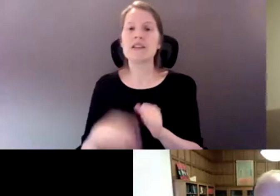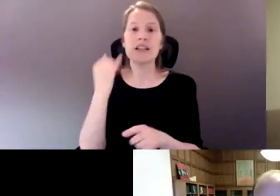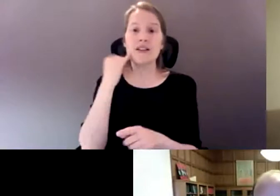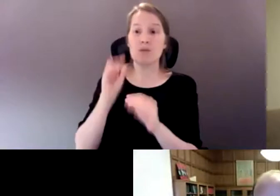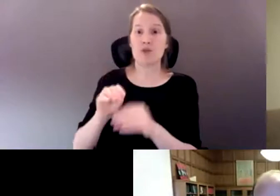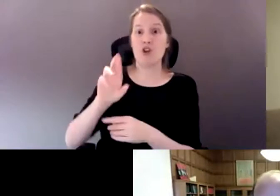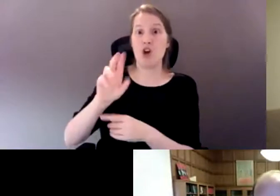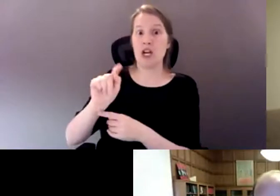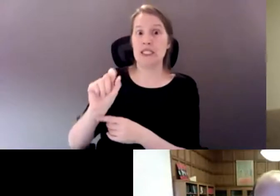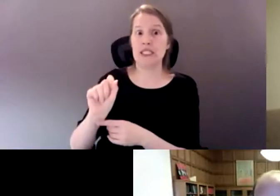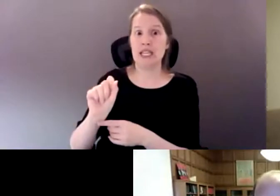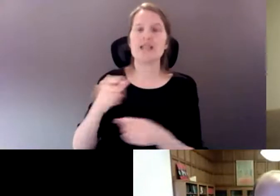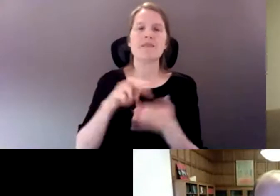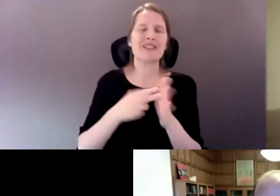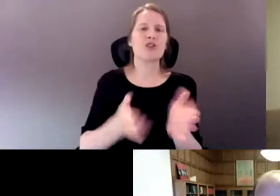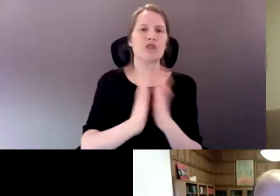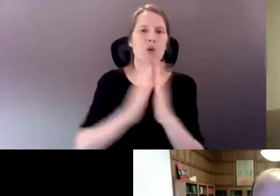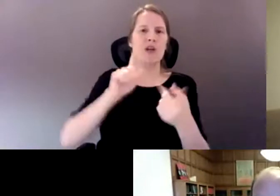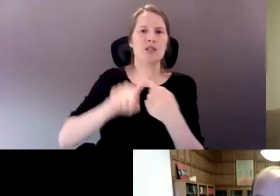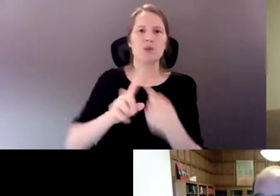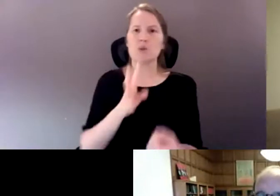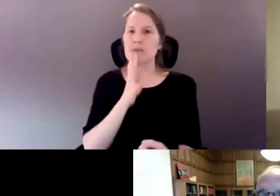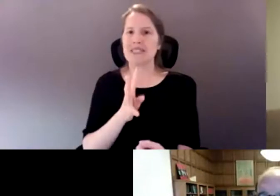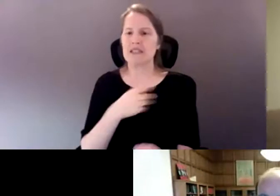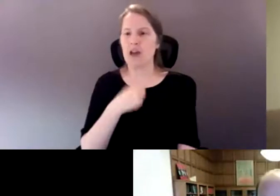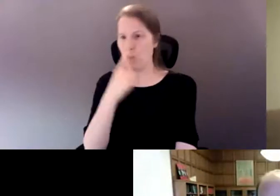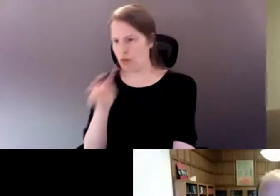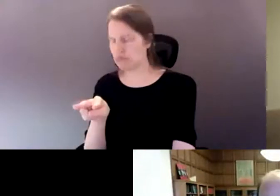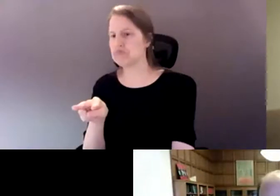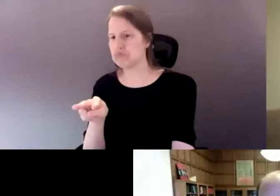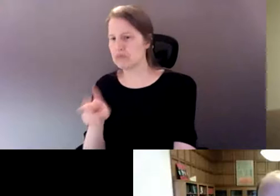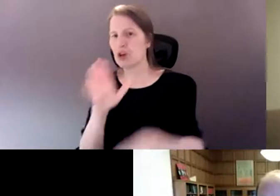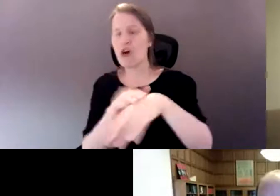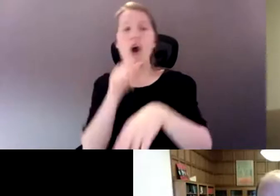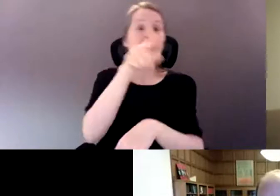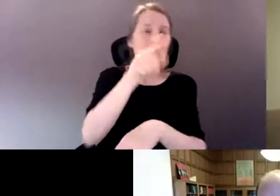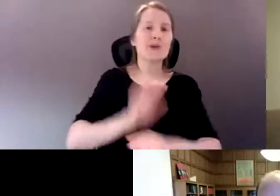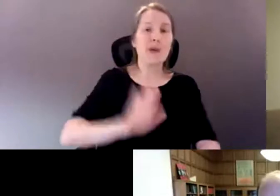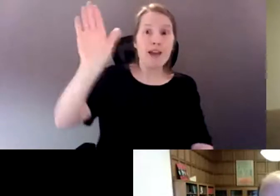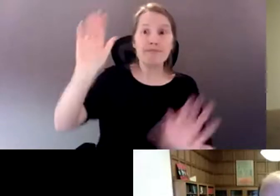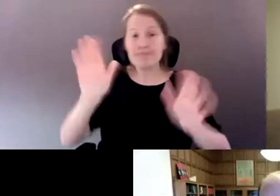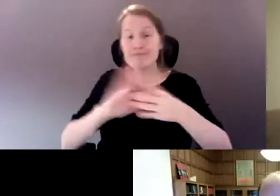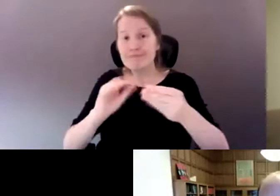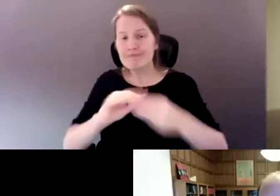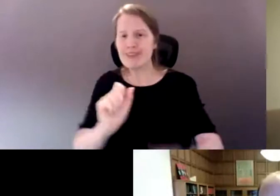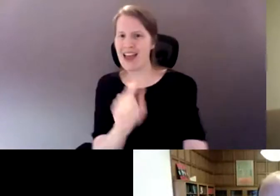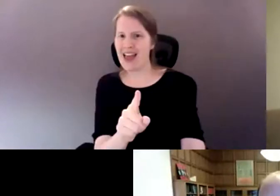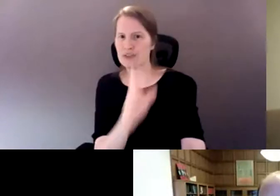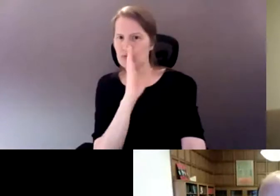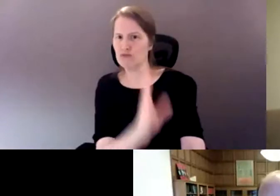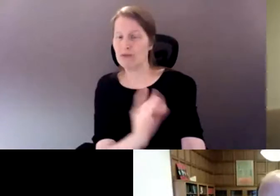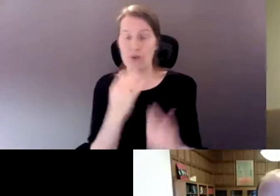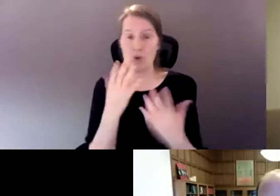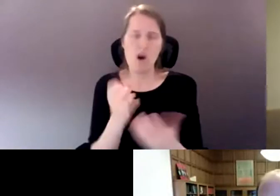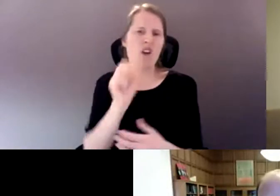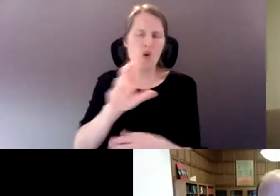the chat, request to speak, and I will take note, and you'll have an opportunity to contribute directly if you like.